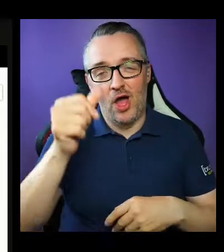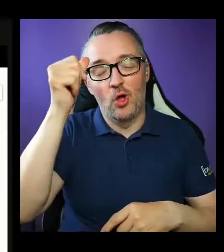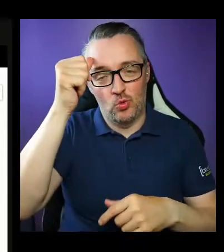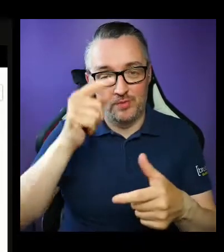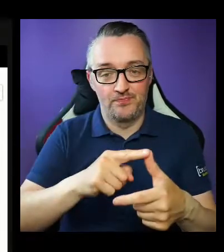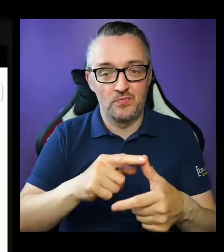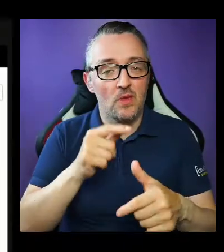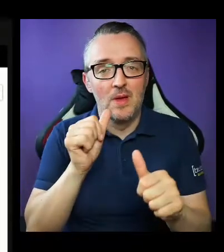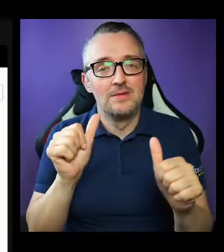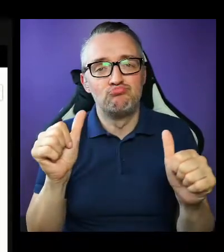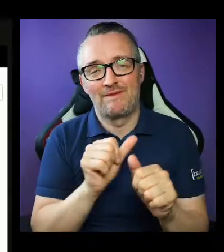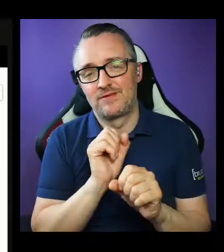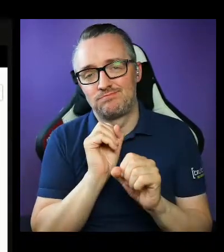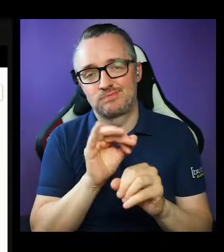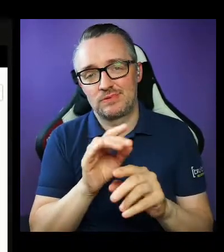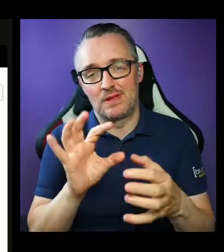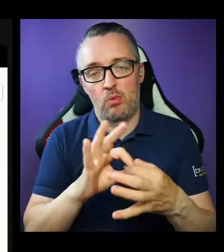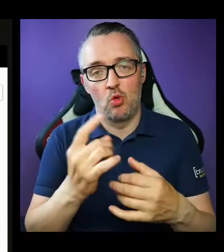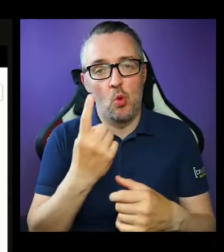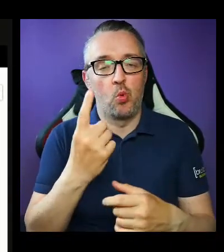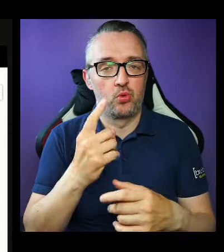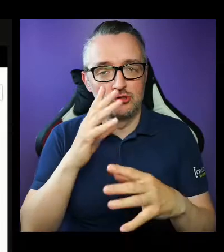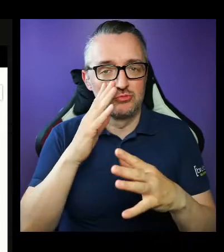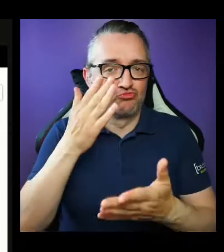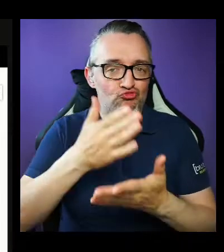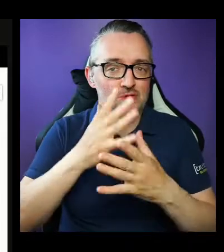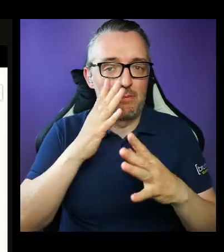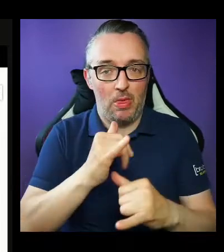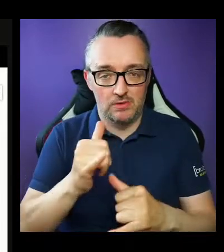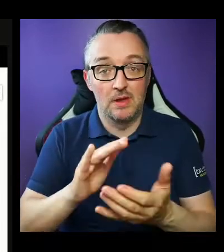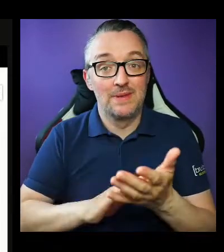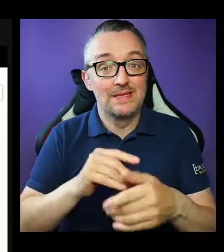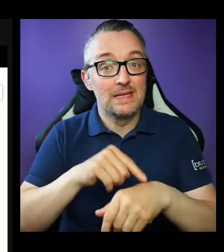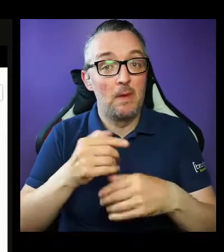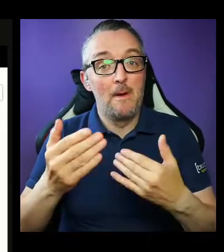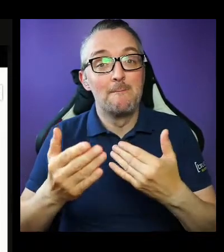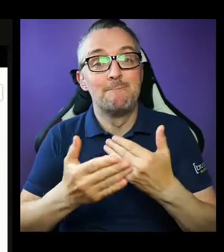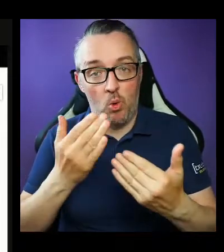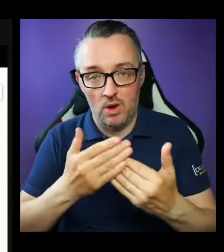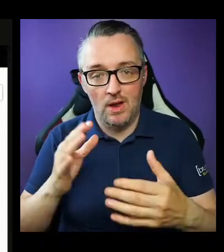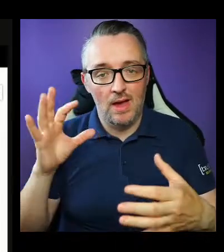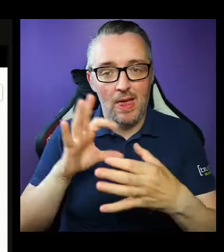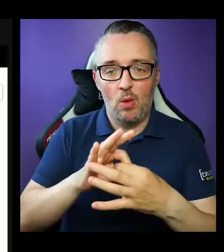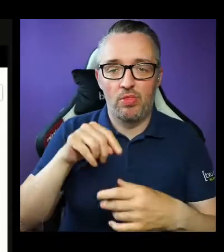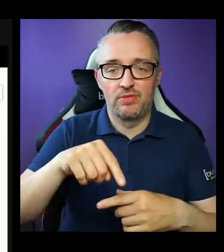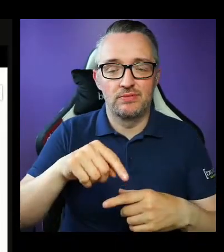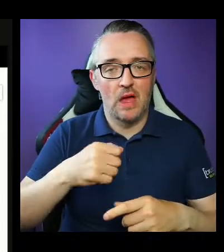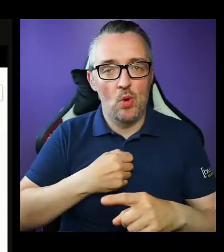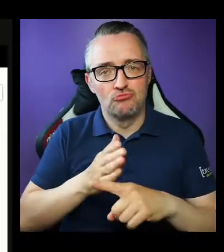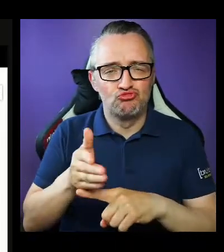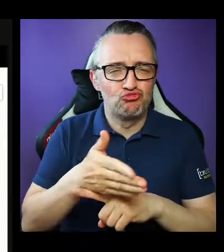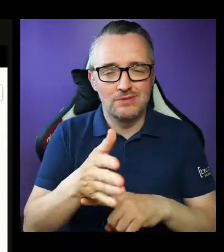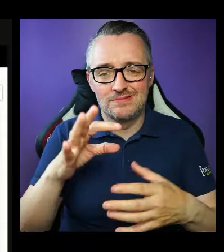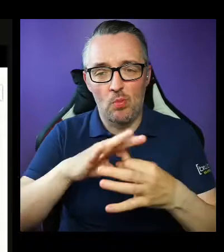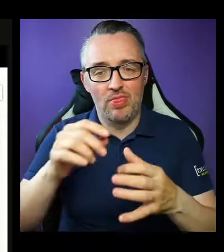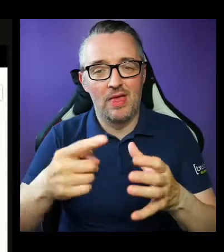a very short introduction about Trustpilot so that we can spend more time on our journey working with Amazon